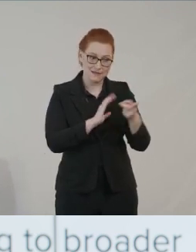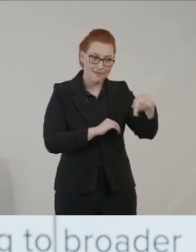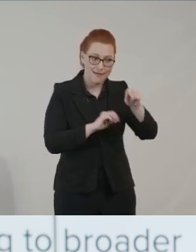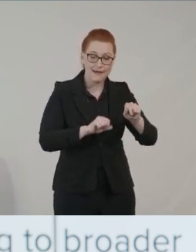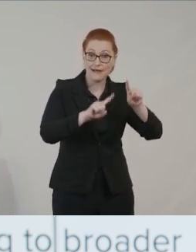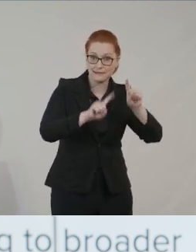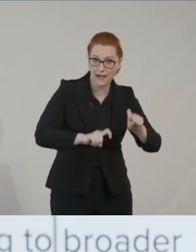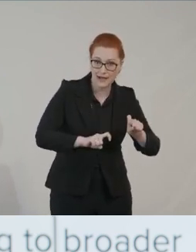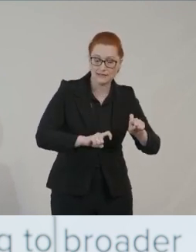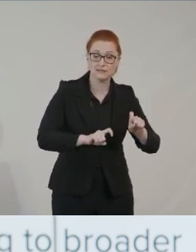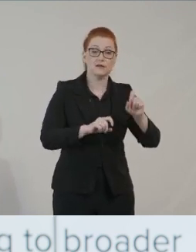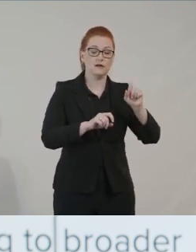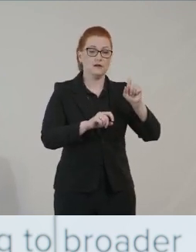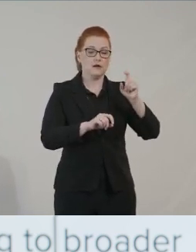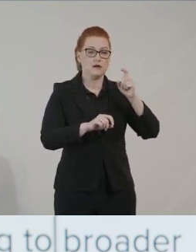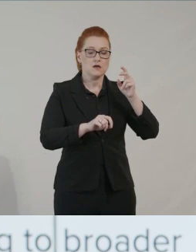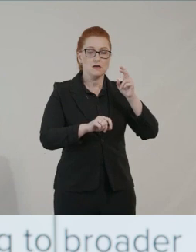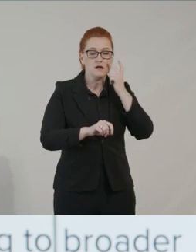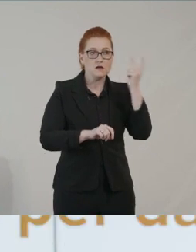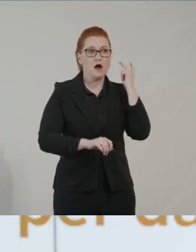immunity going forward.